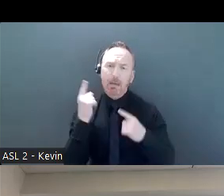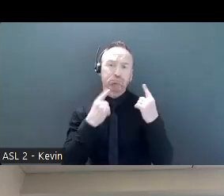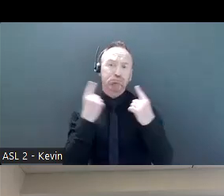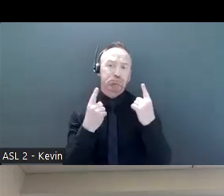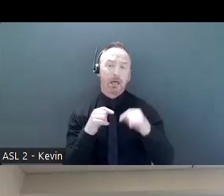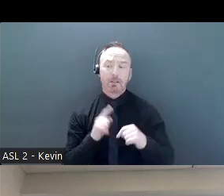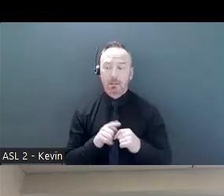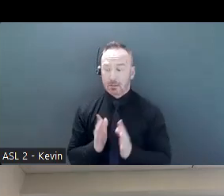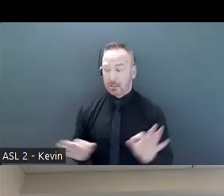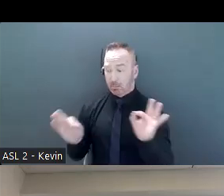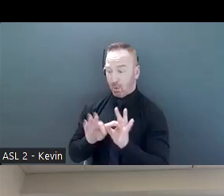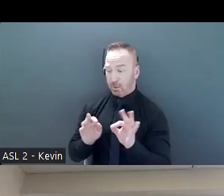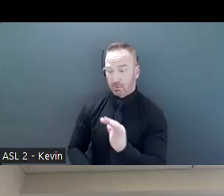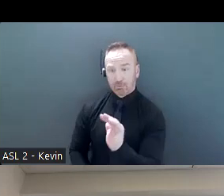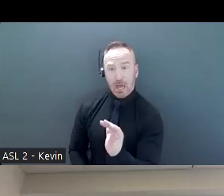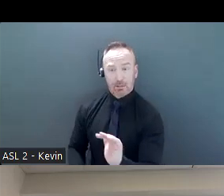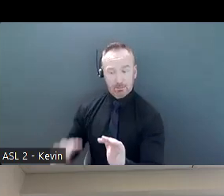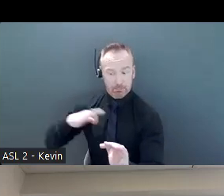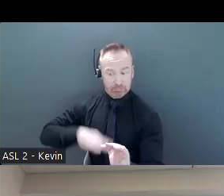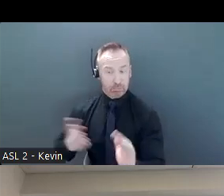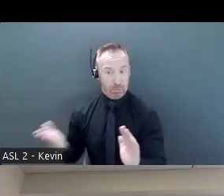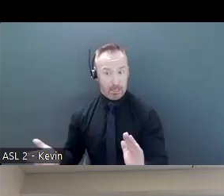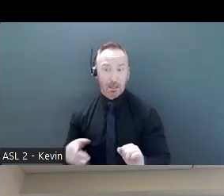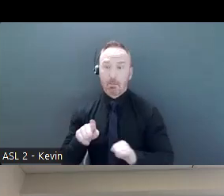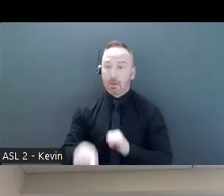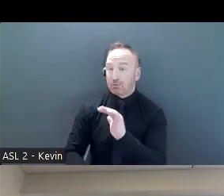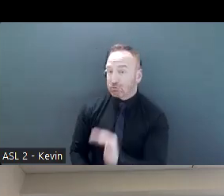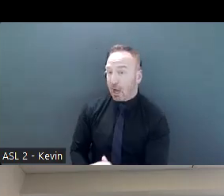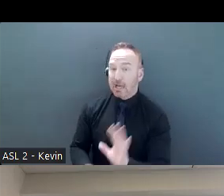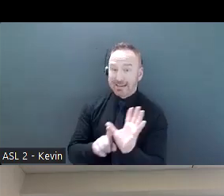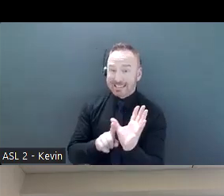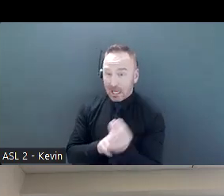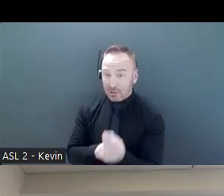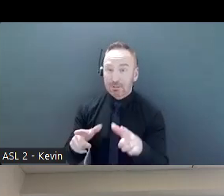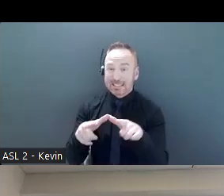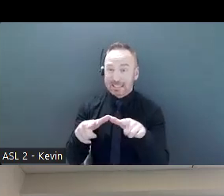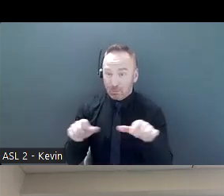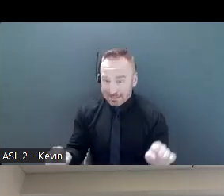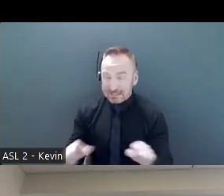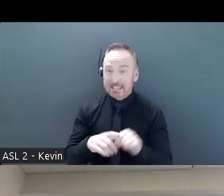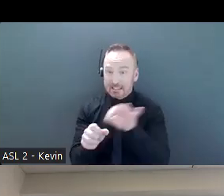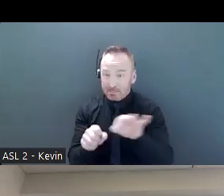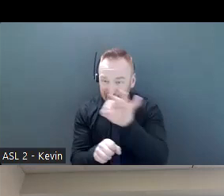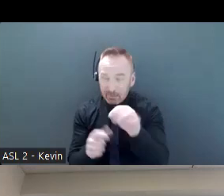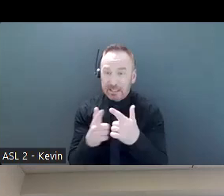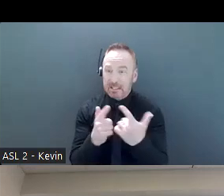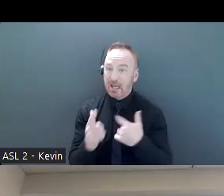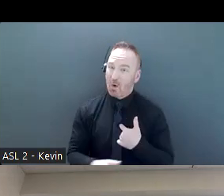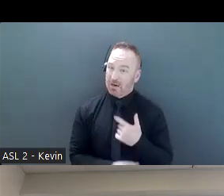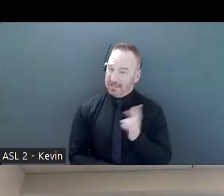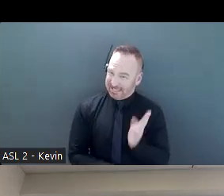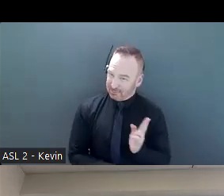but child's cultural, linguistic, religious, and spiritual upbringing and heritage, including Indigenous upbringing and